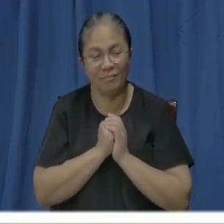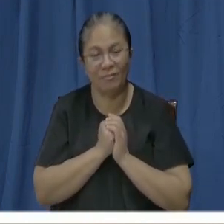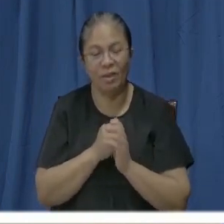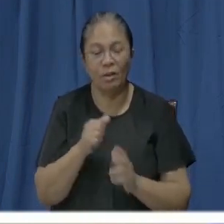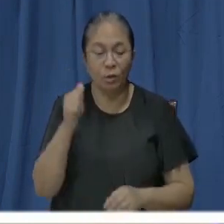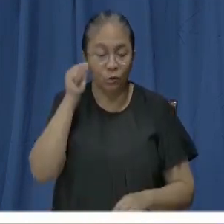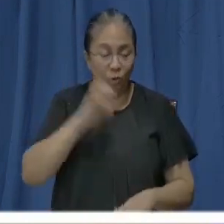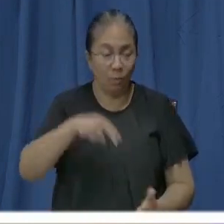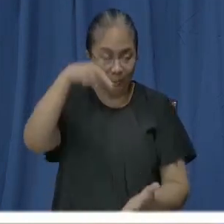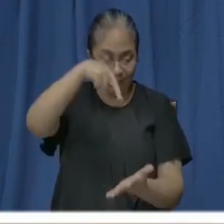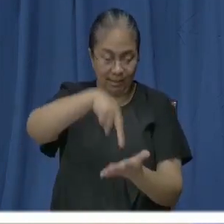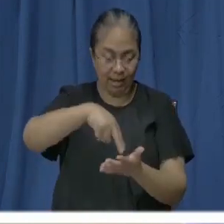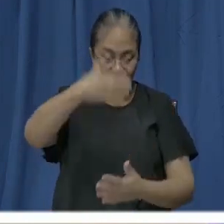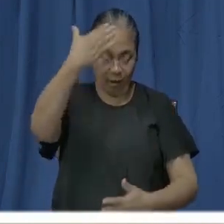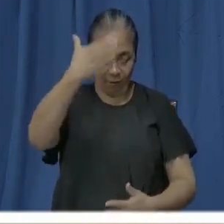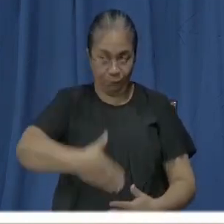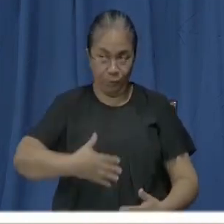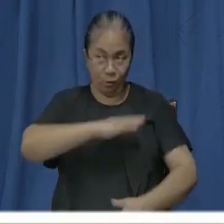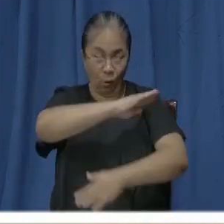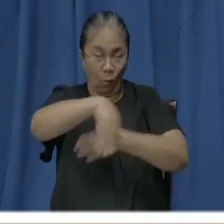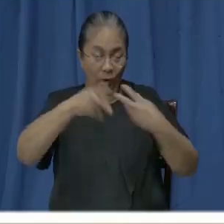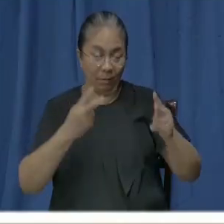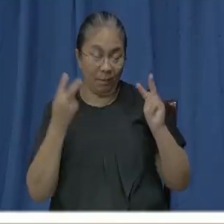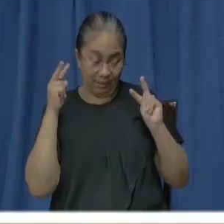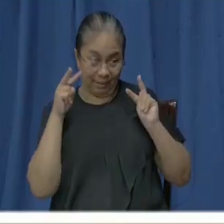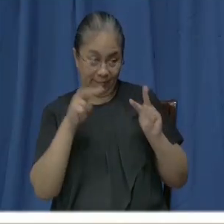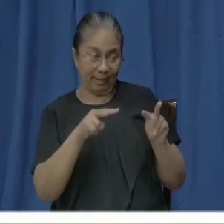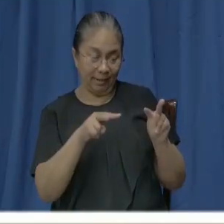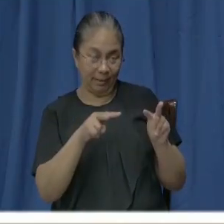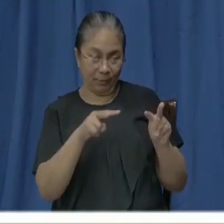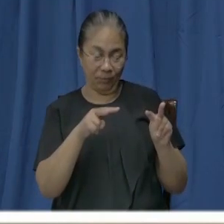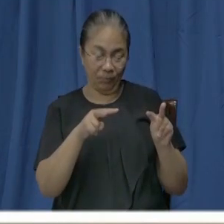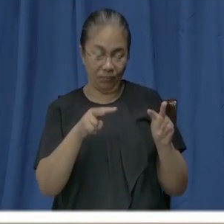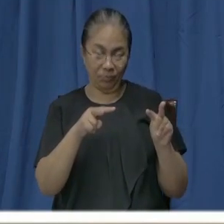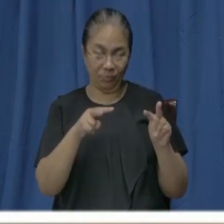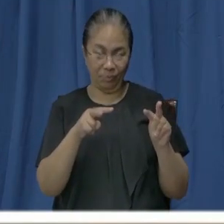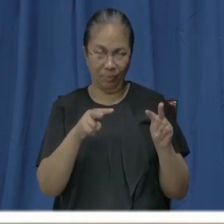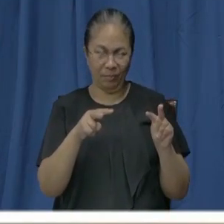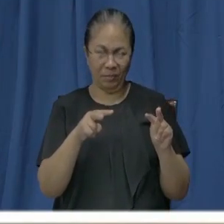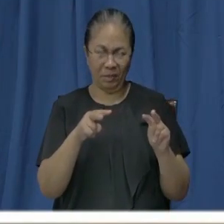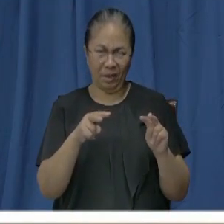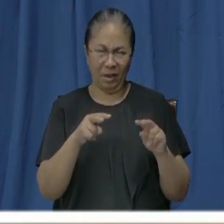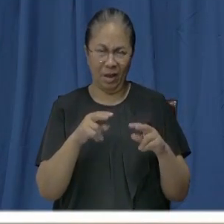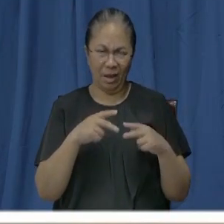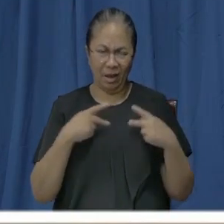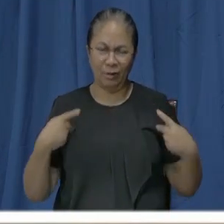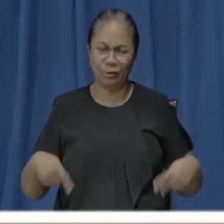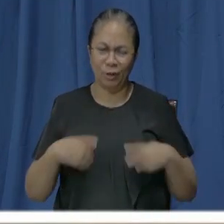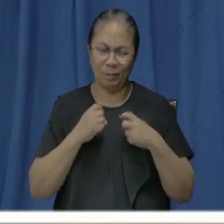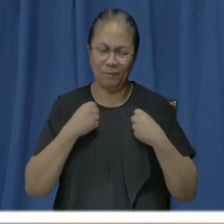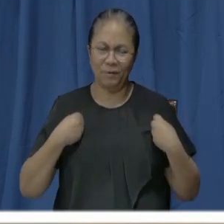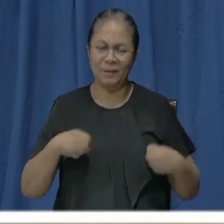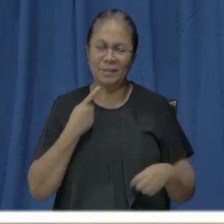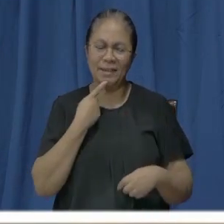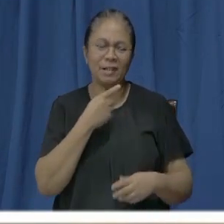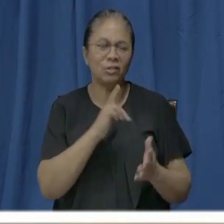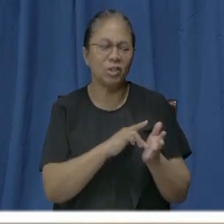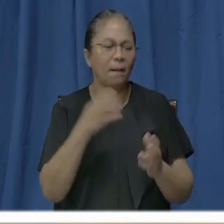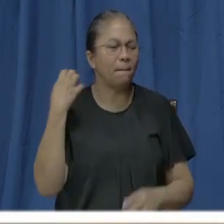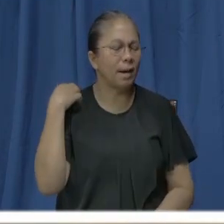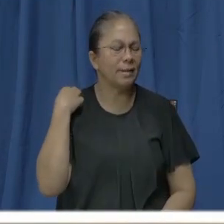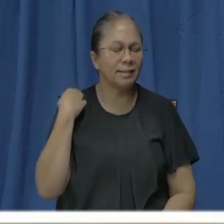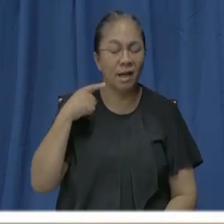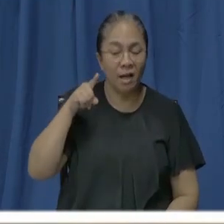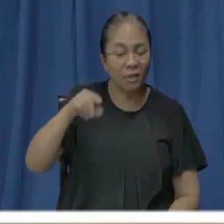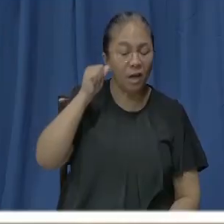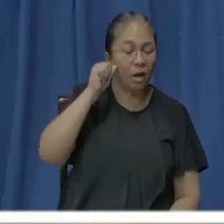in the middle, in full view of everyone. And they say, Master, this woman was